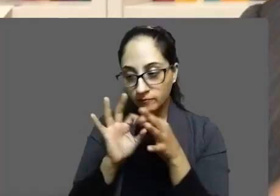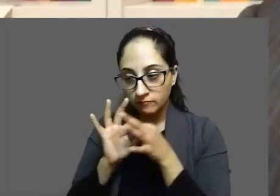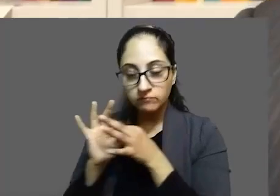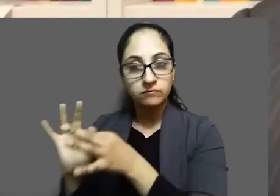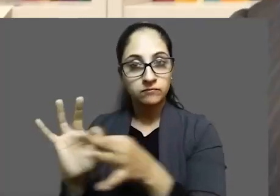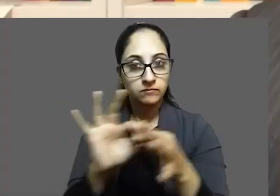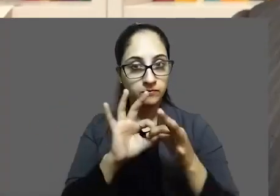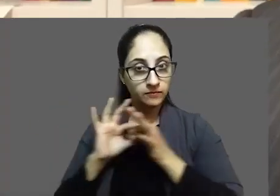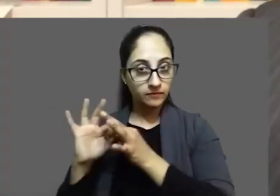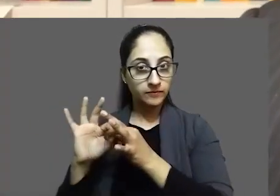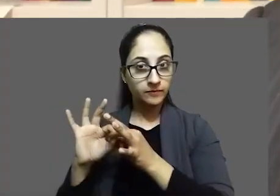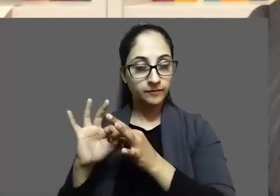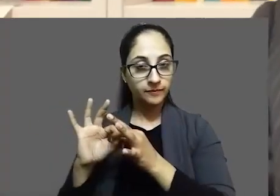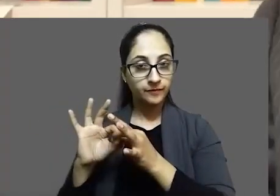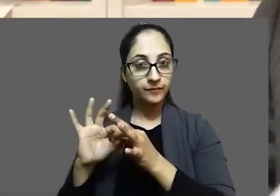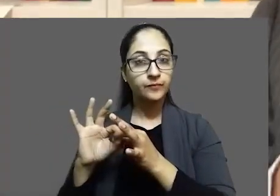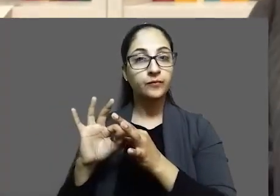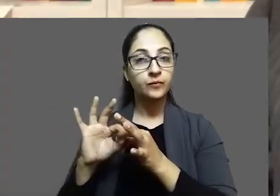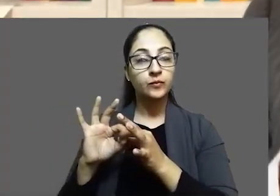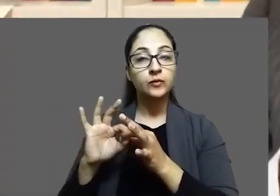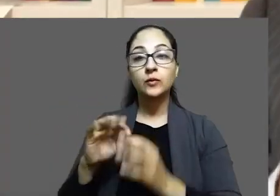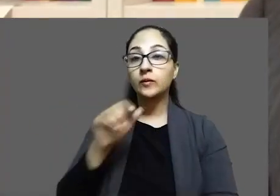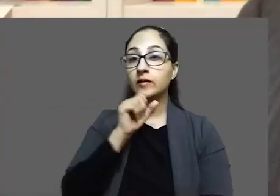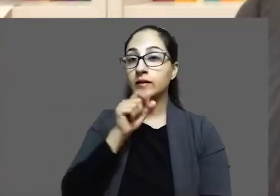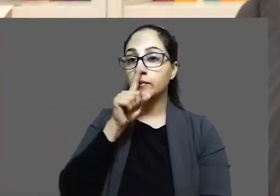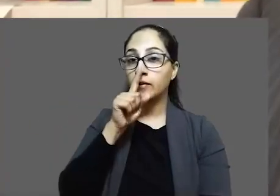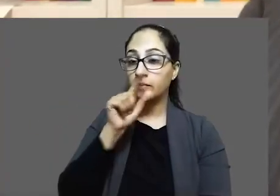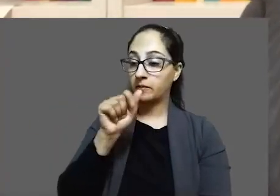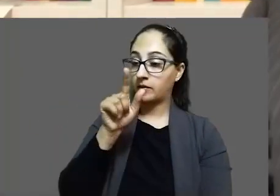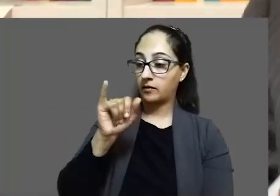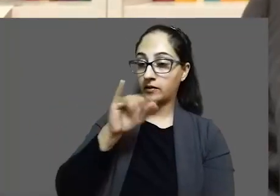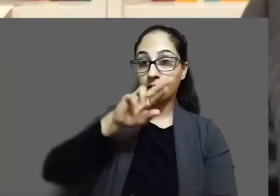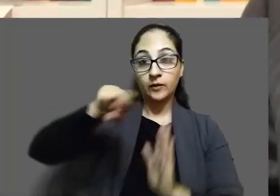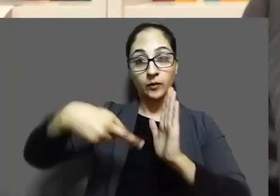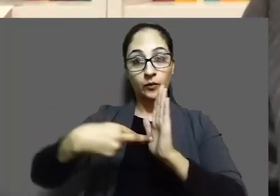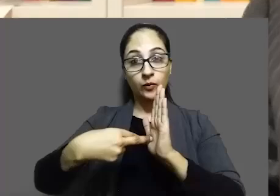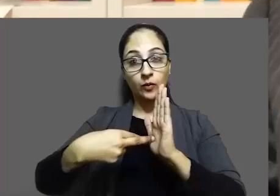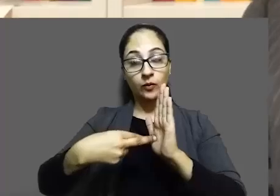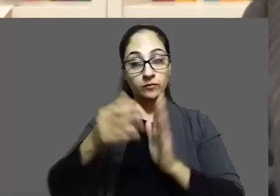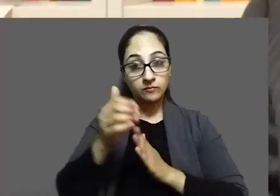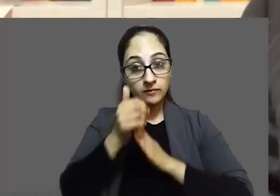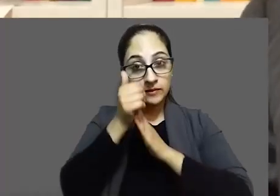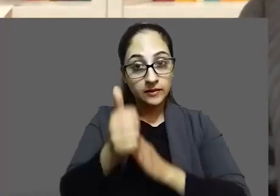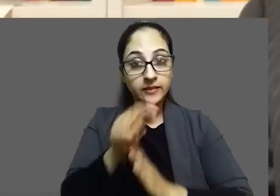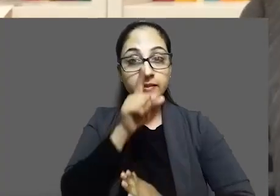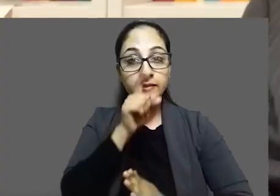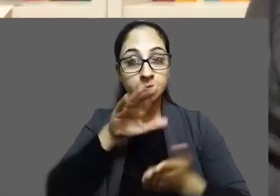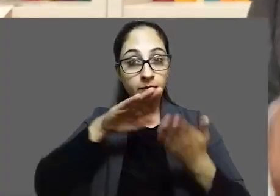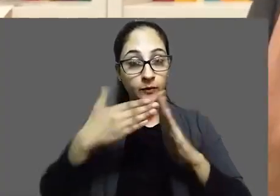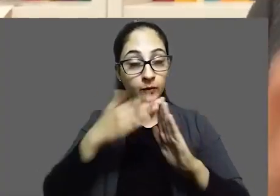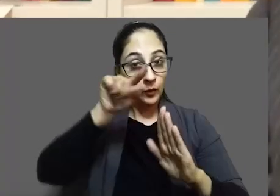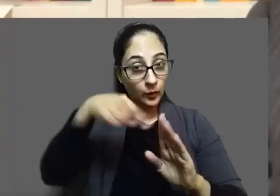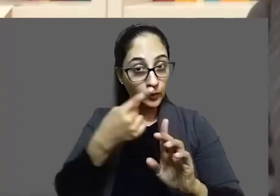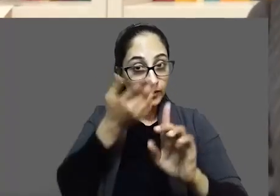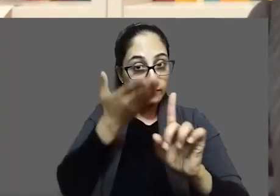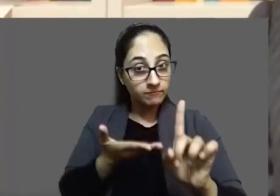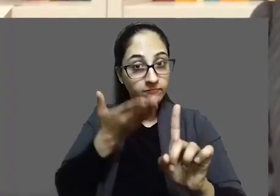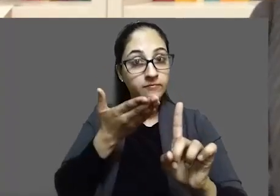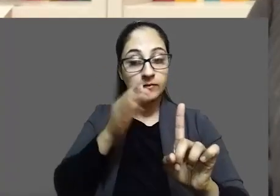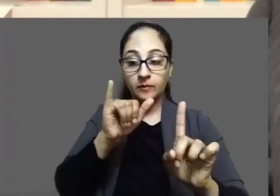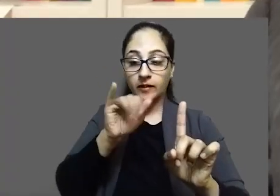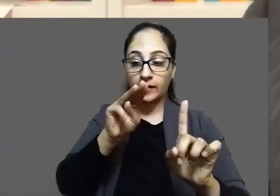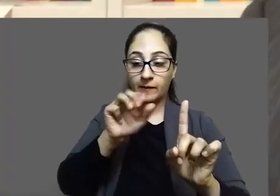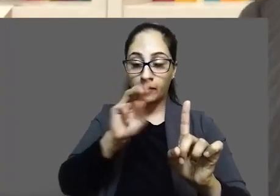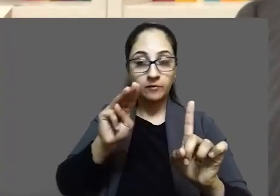were in relationship to one another, right? We understand Imam Ali not just as an imam, not just as a caliph, not just as this historical